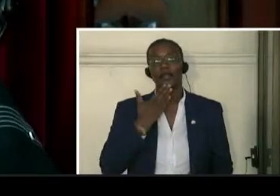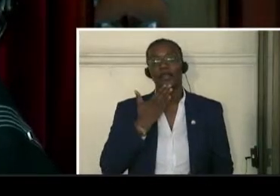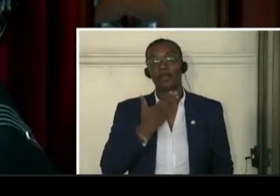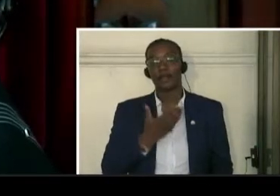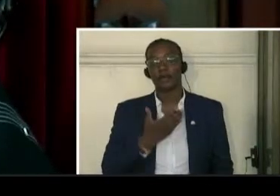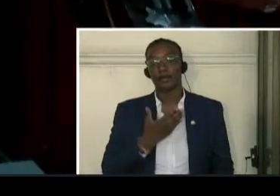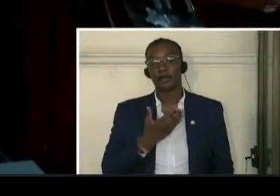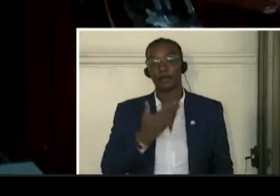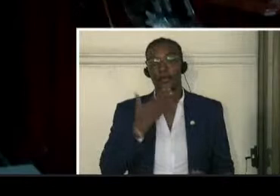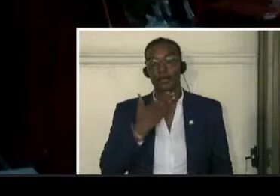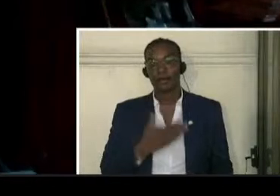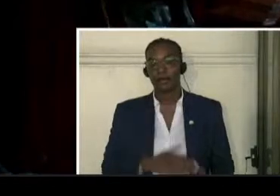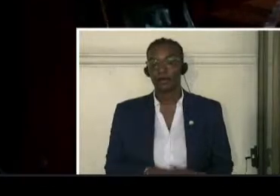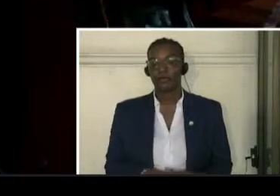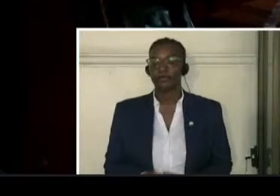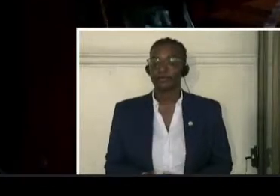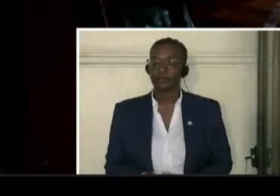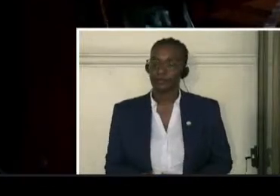Thank you.